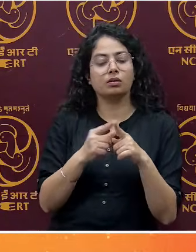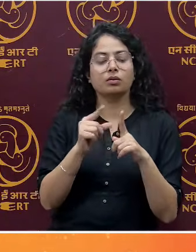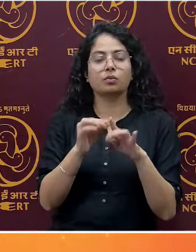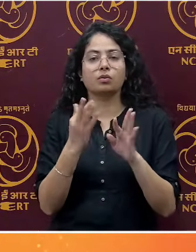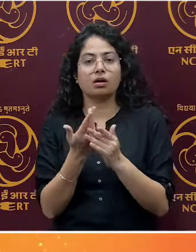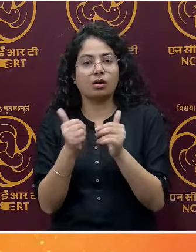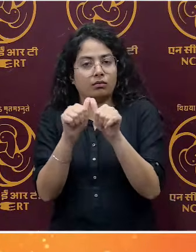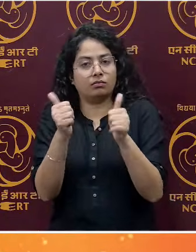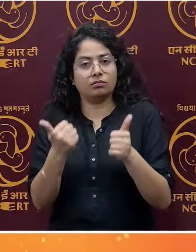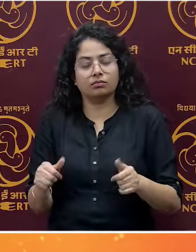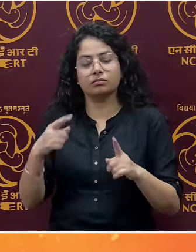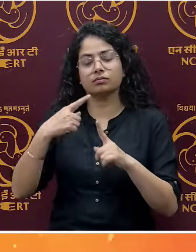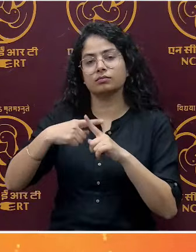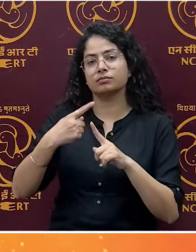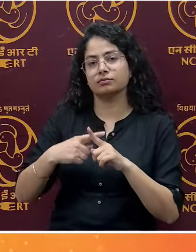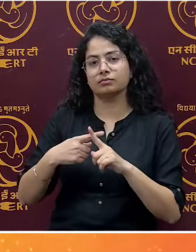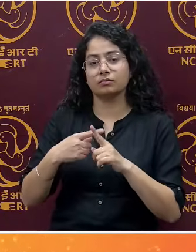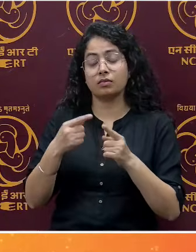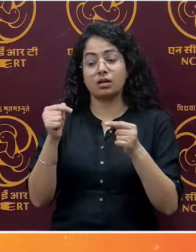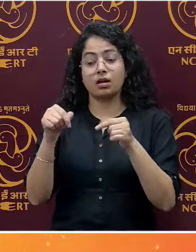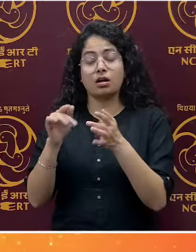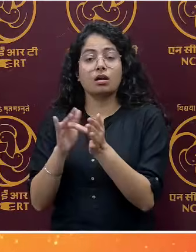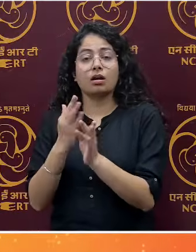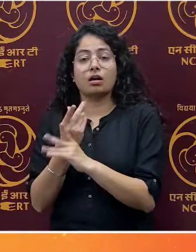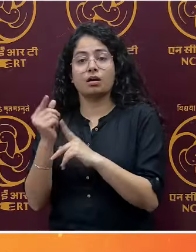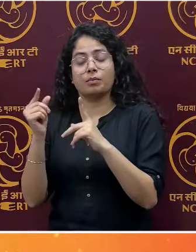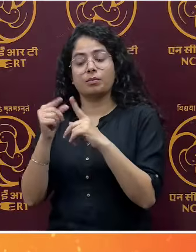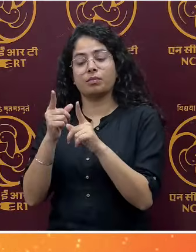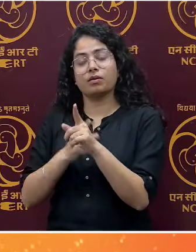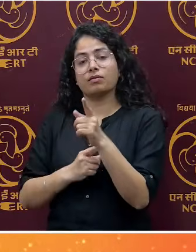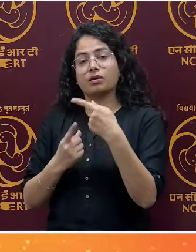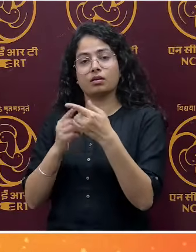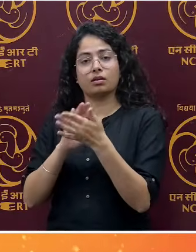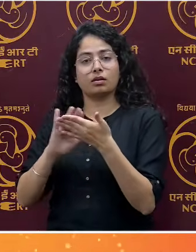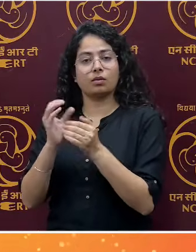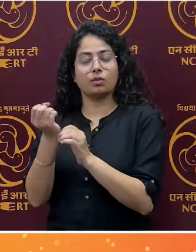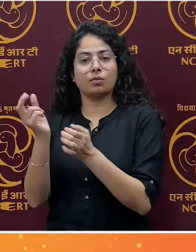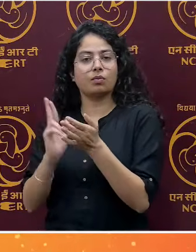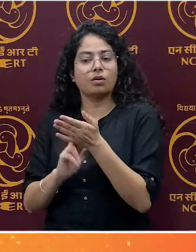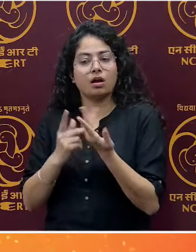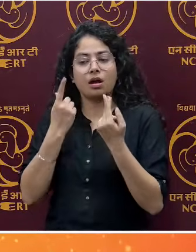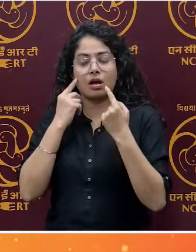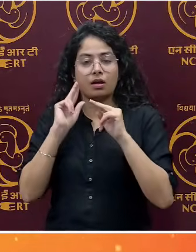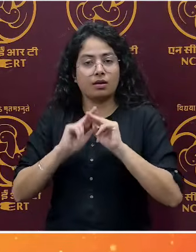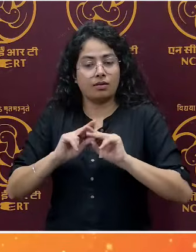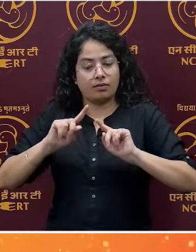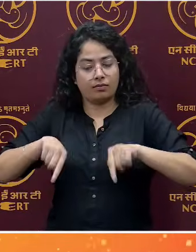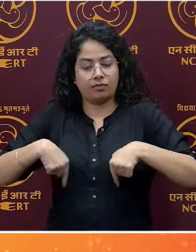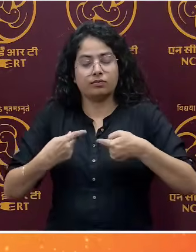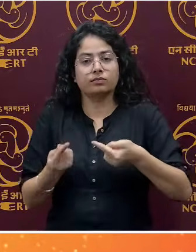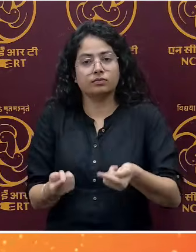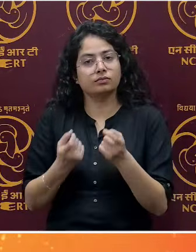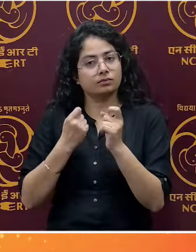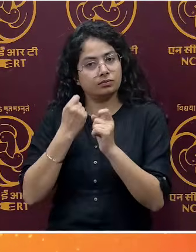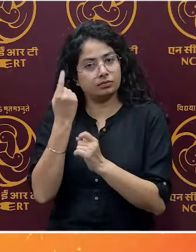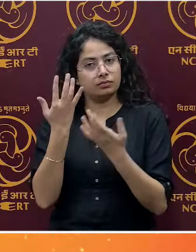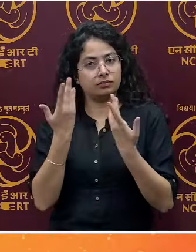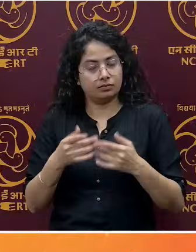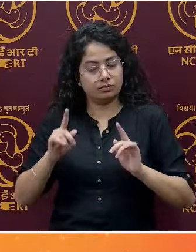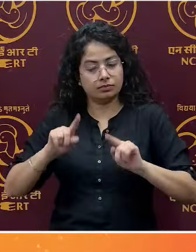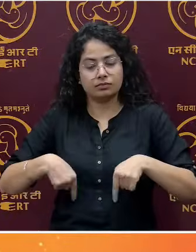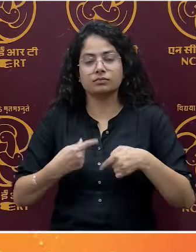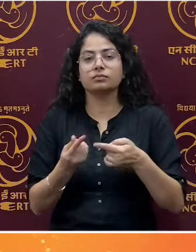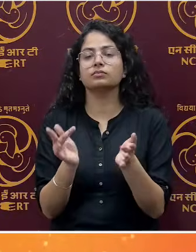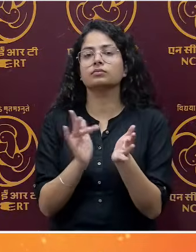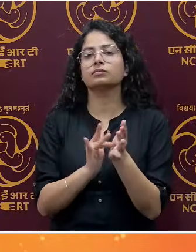division, addition in Python. So by this, after understanding the theory of it, we can also go